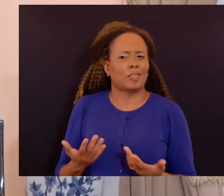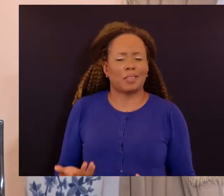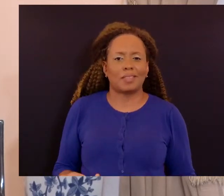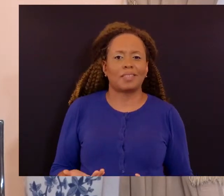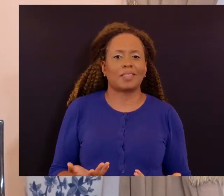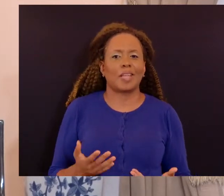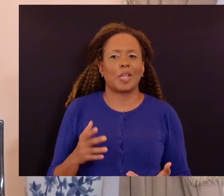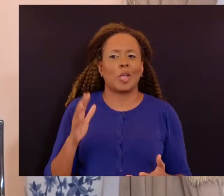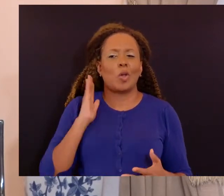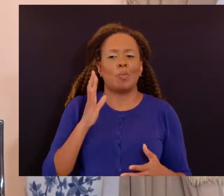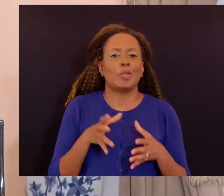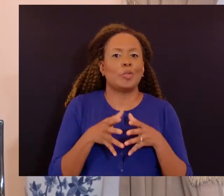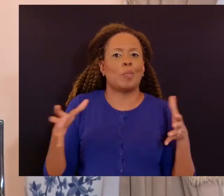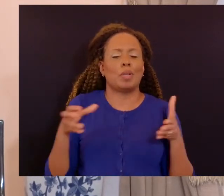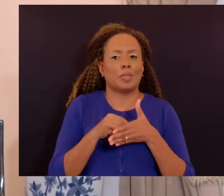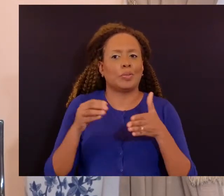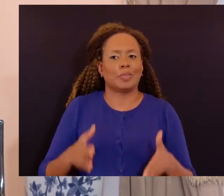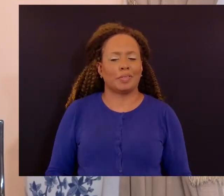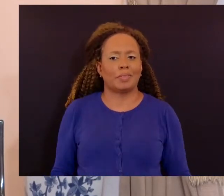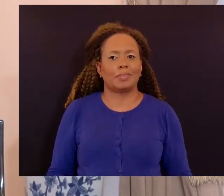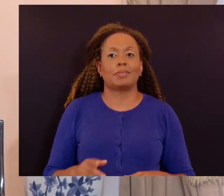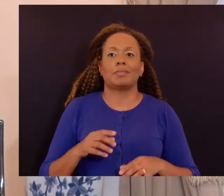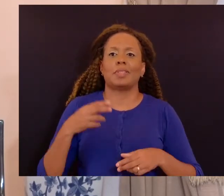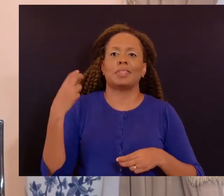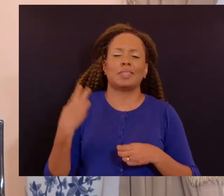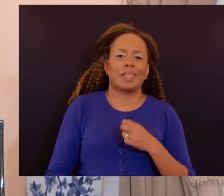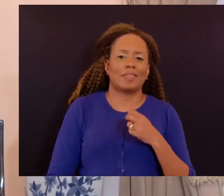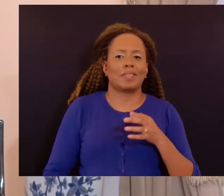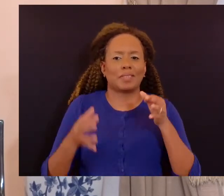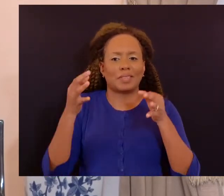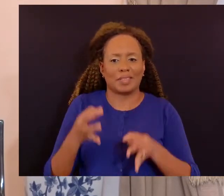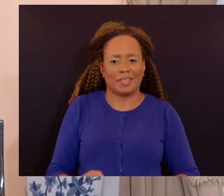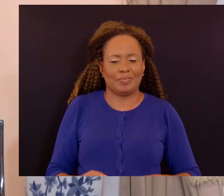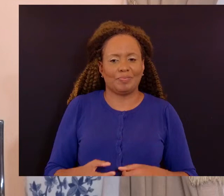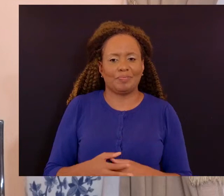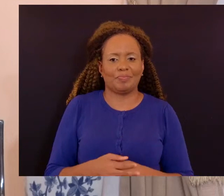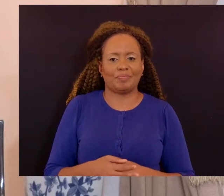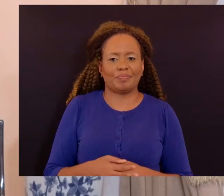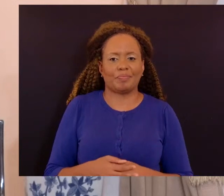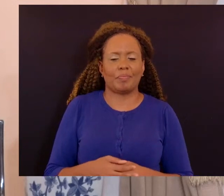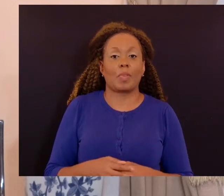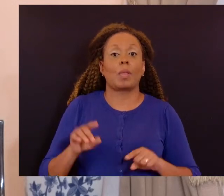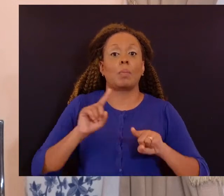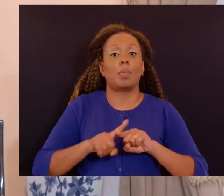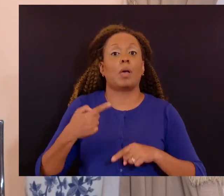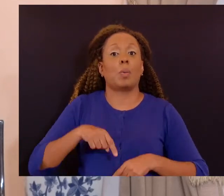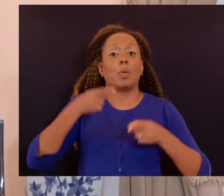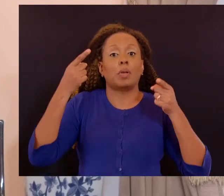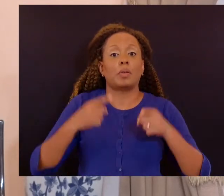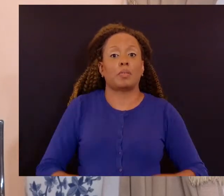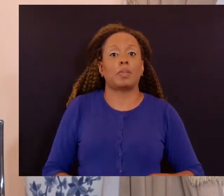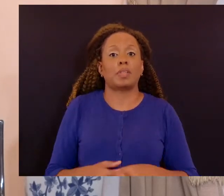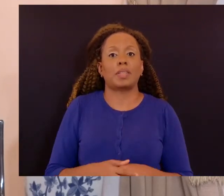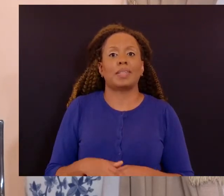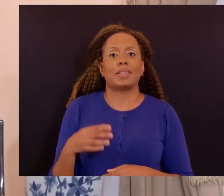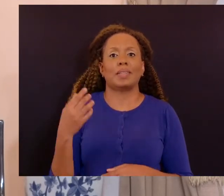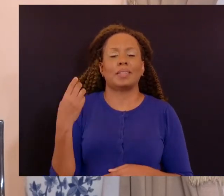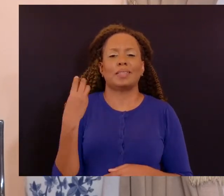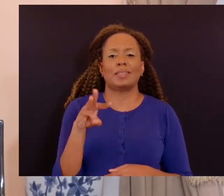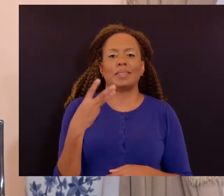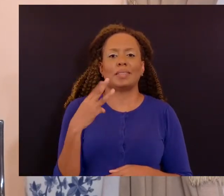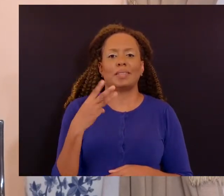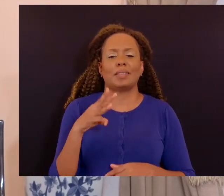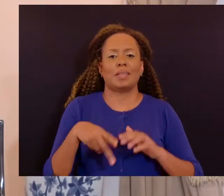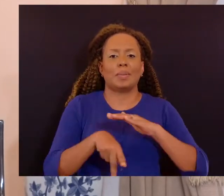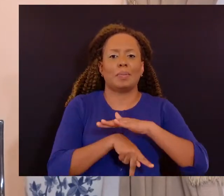been, a really difficult decision to make, but what we are agreed on is that at the primary level, you have about 16 primary schools that